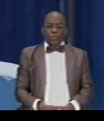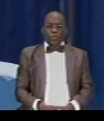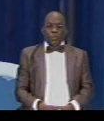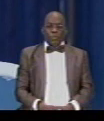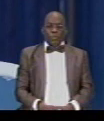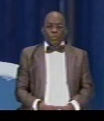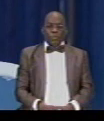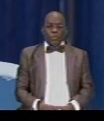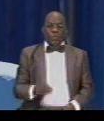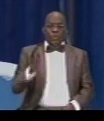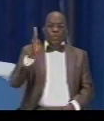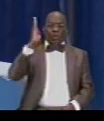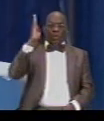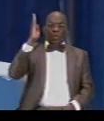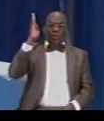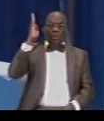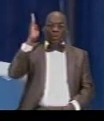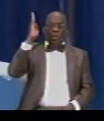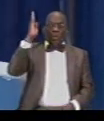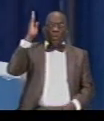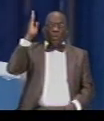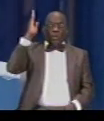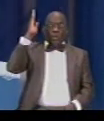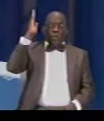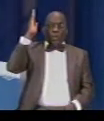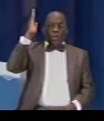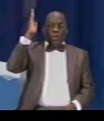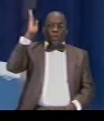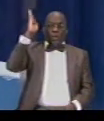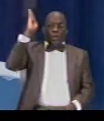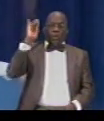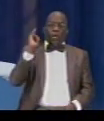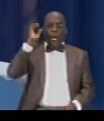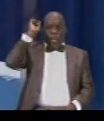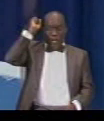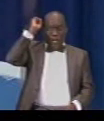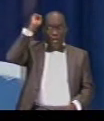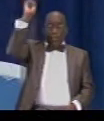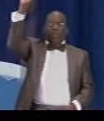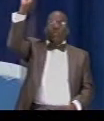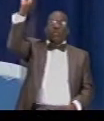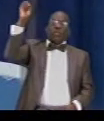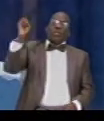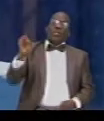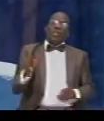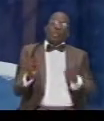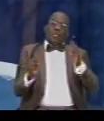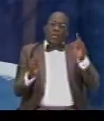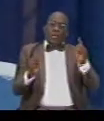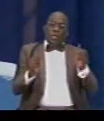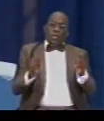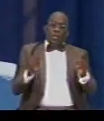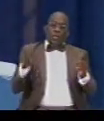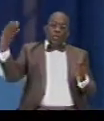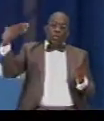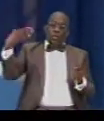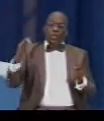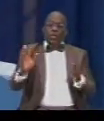By His grace, we believe that God will do great things for us.